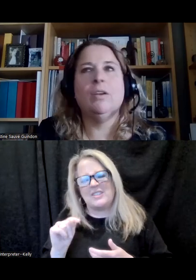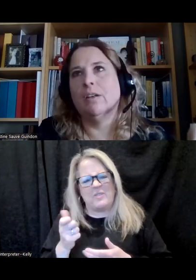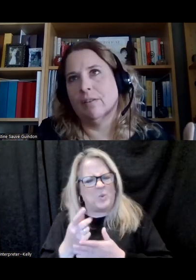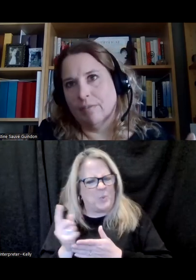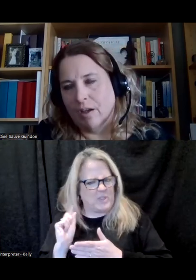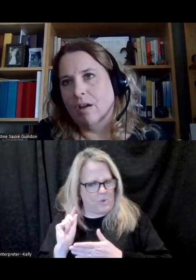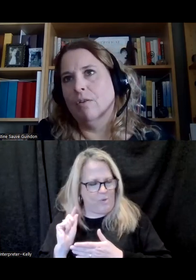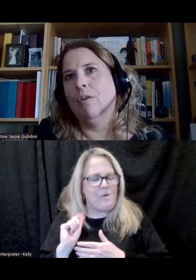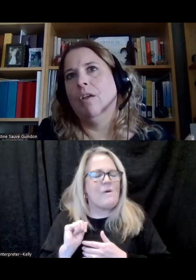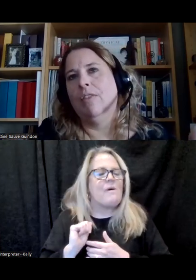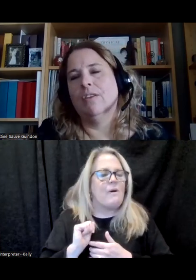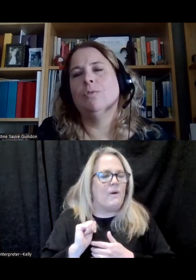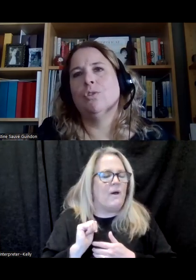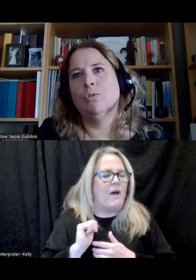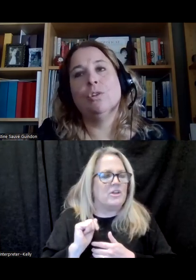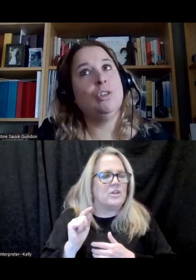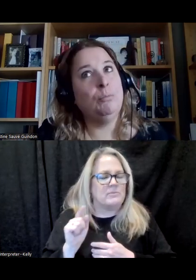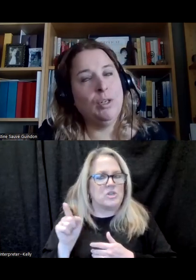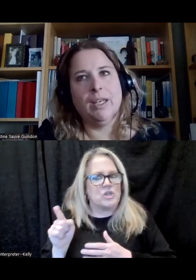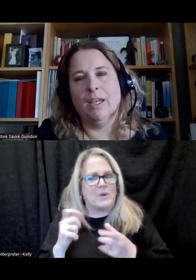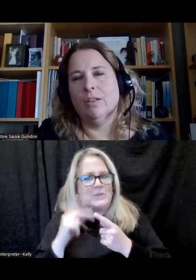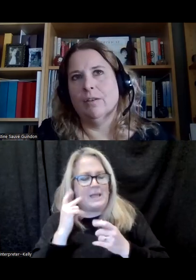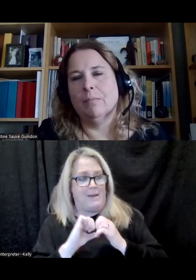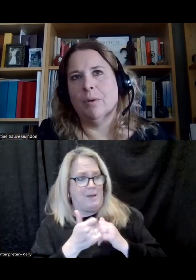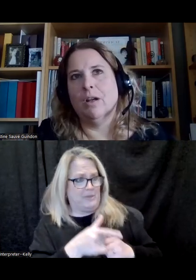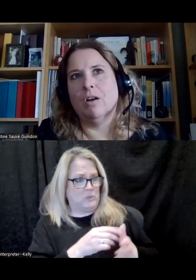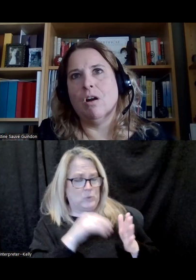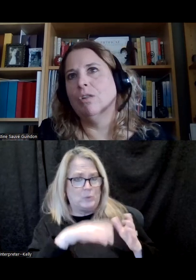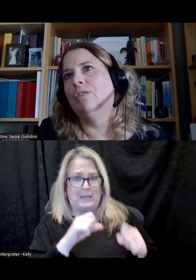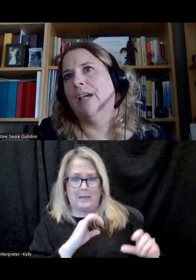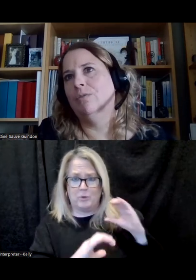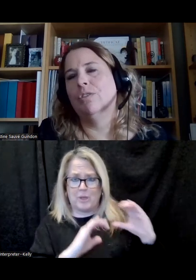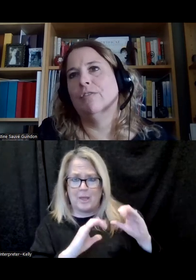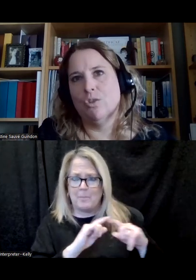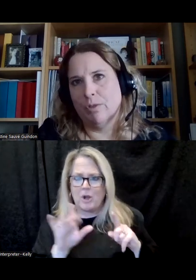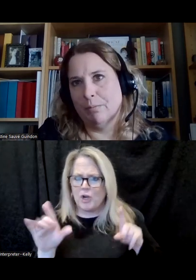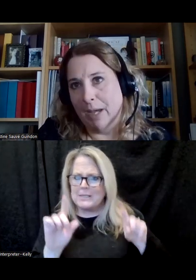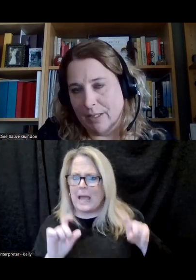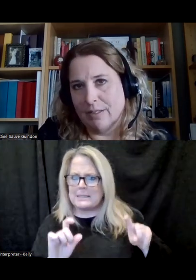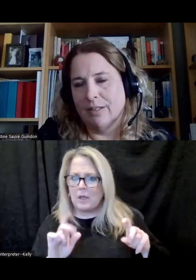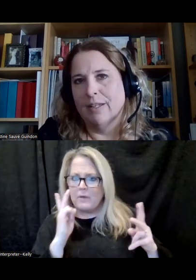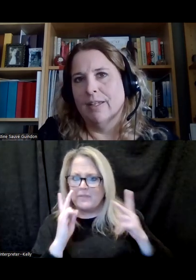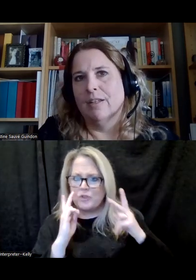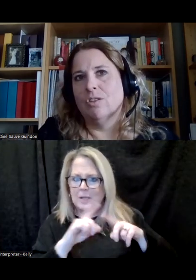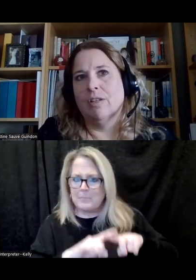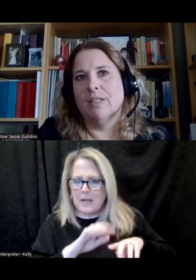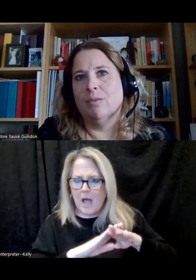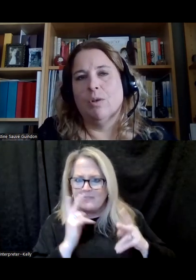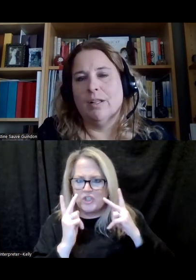see how this student could communicate, but all her tests was visually based.